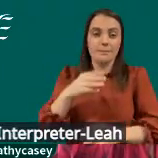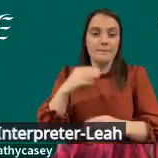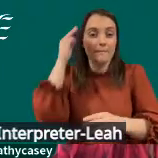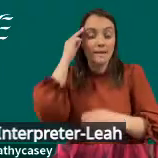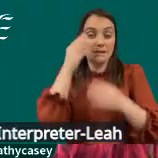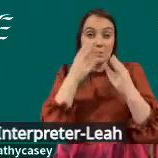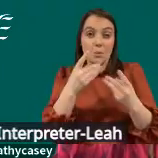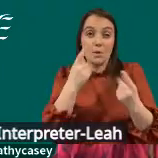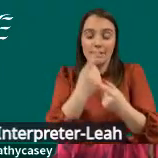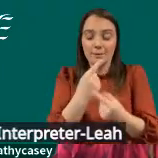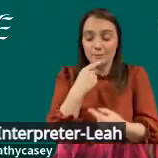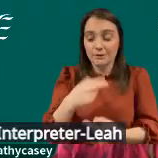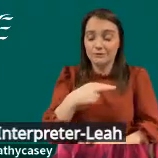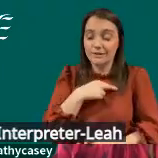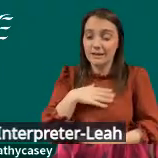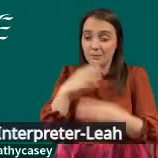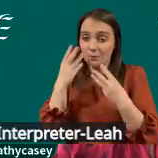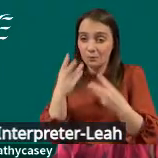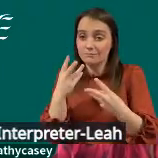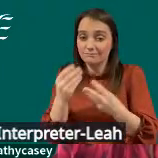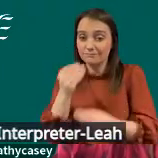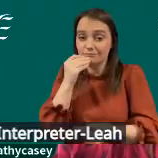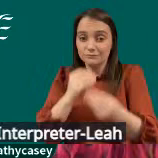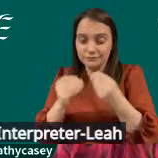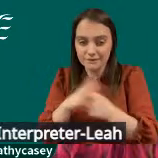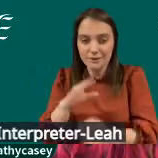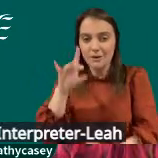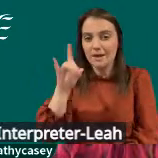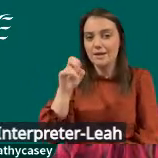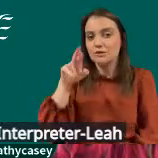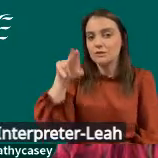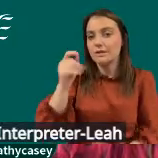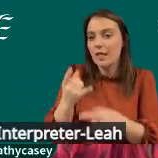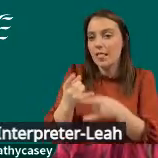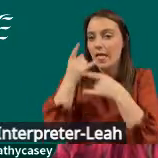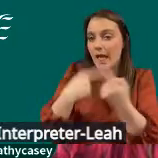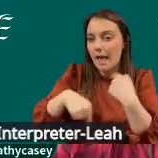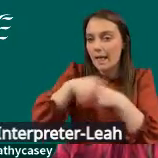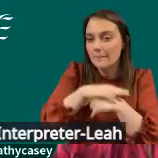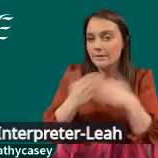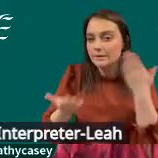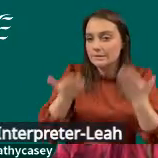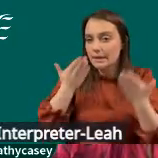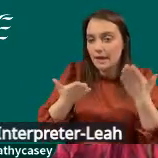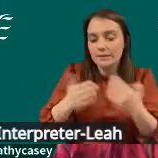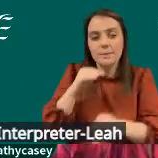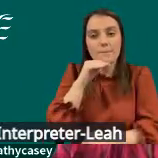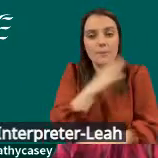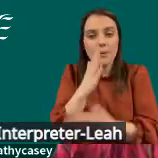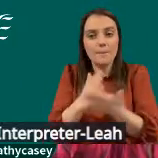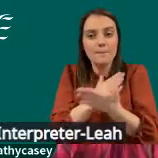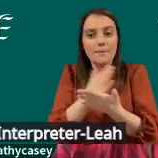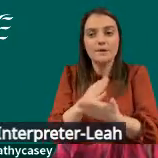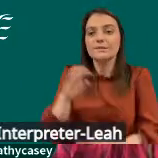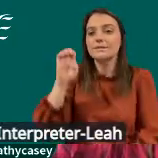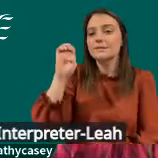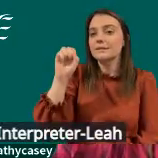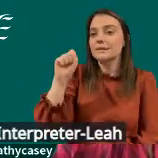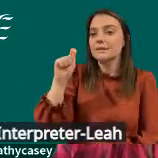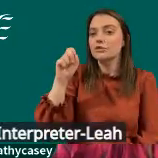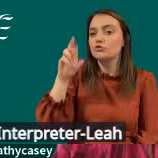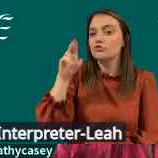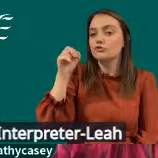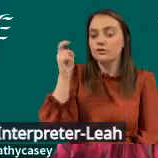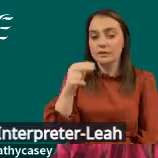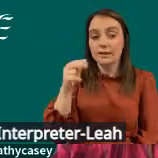we? Well, HRT is one. And the most important element of this is estrogen. This is the hormone that